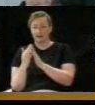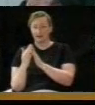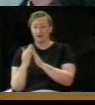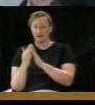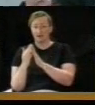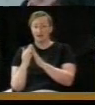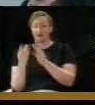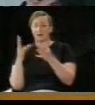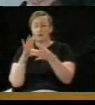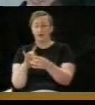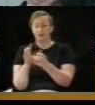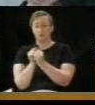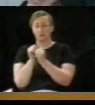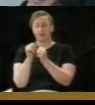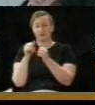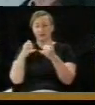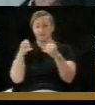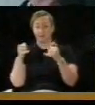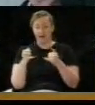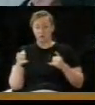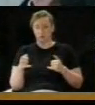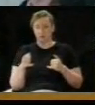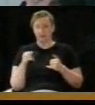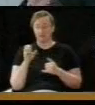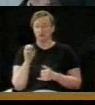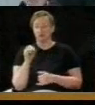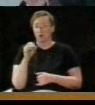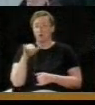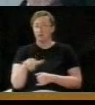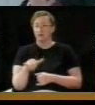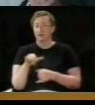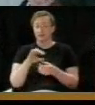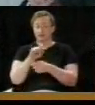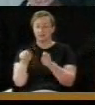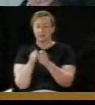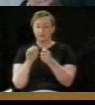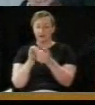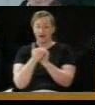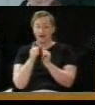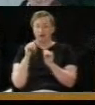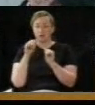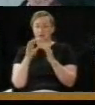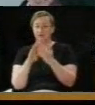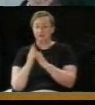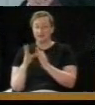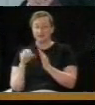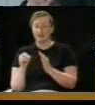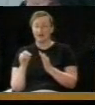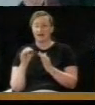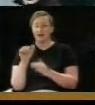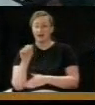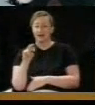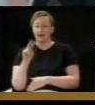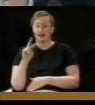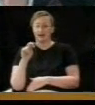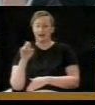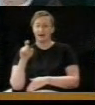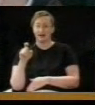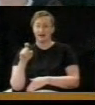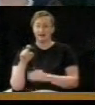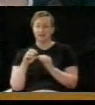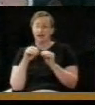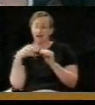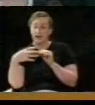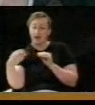boundaries. And in that, as I understand it, it's specific about how the city can annex outside its urban growth boundary. And